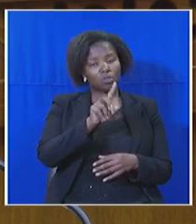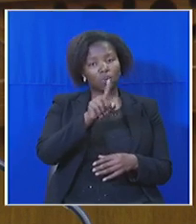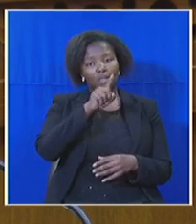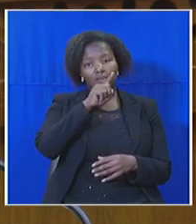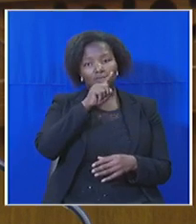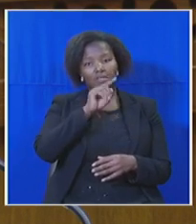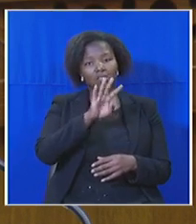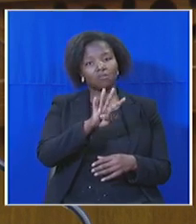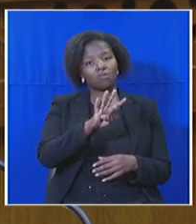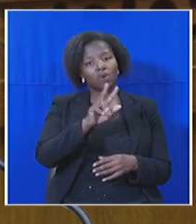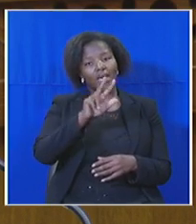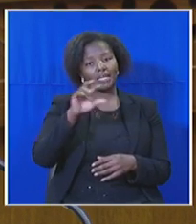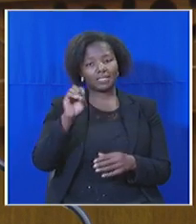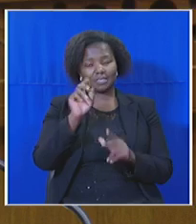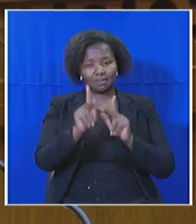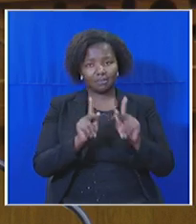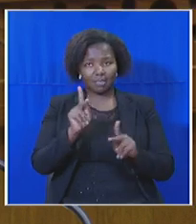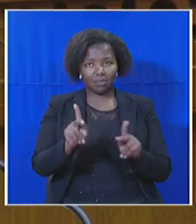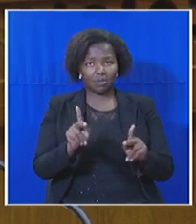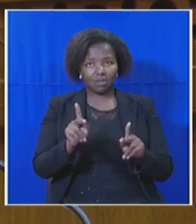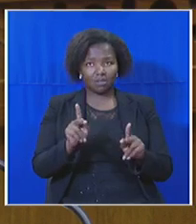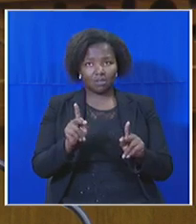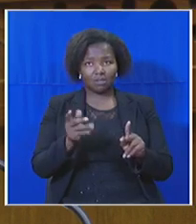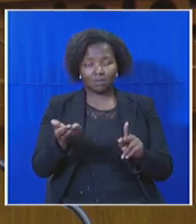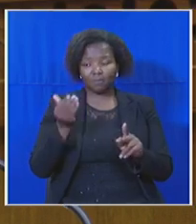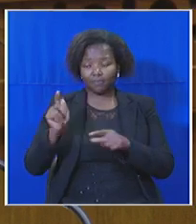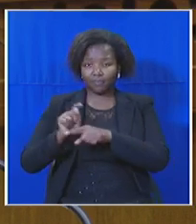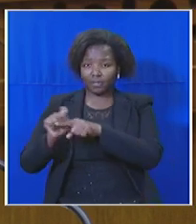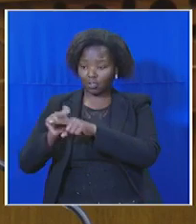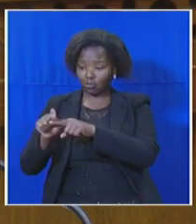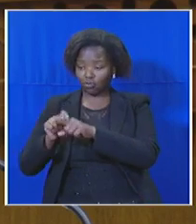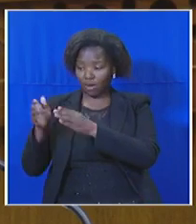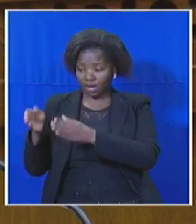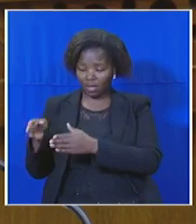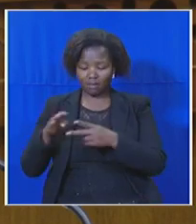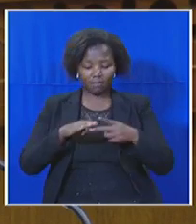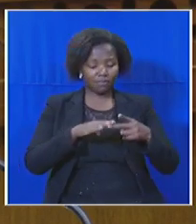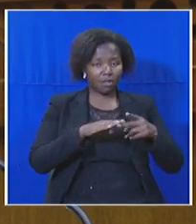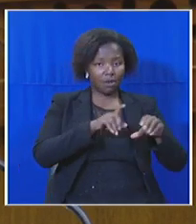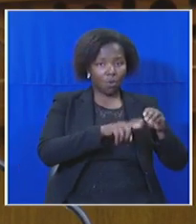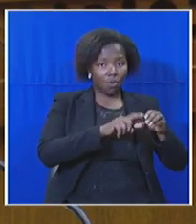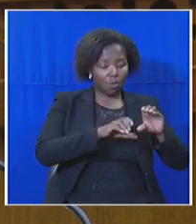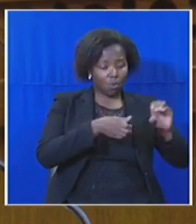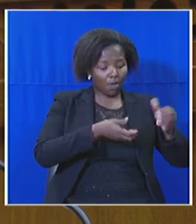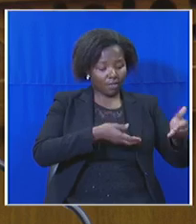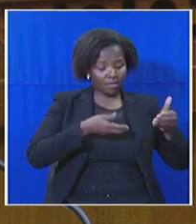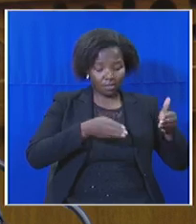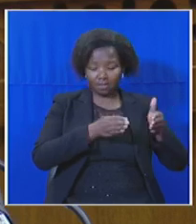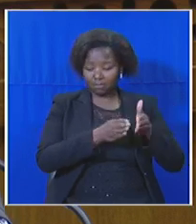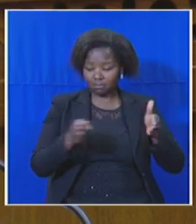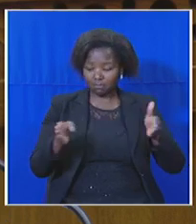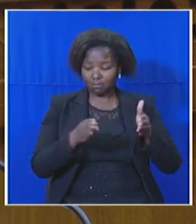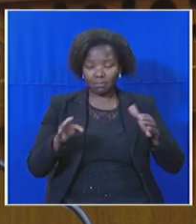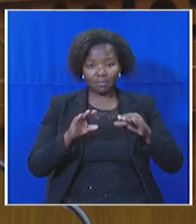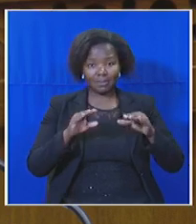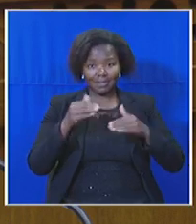21,480 people. The time gap between training and qualification means that the service a member